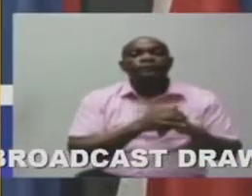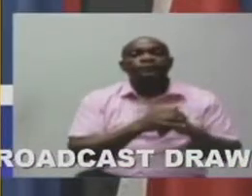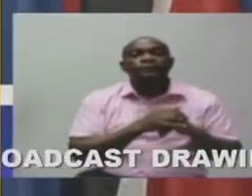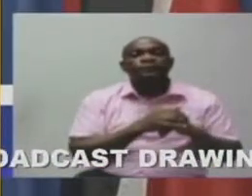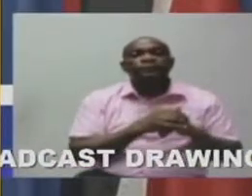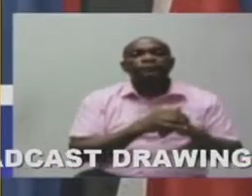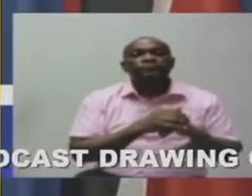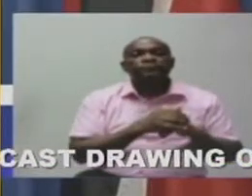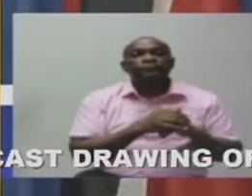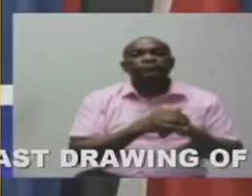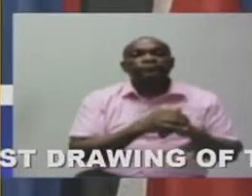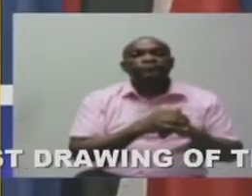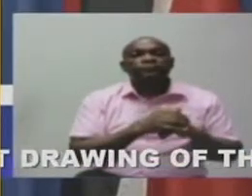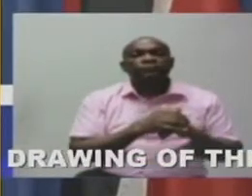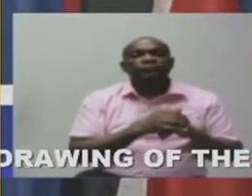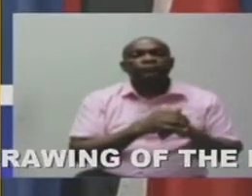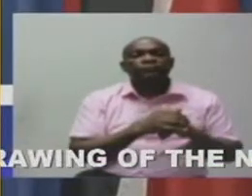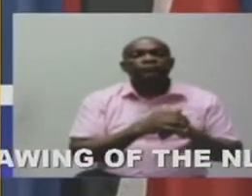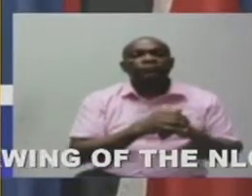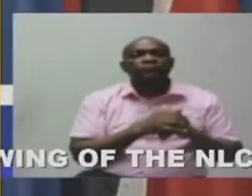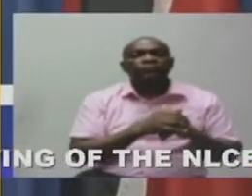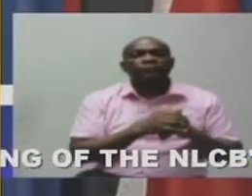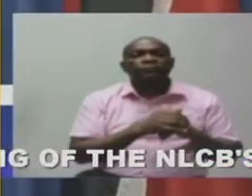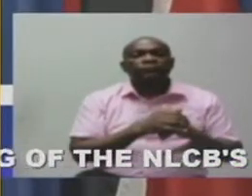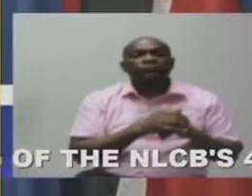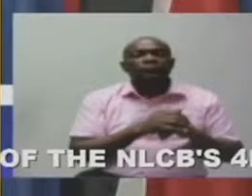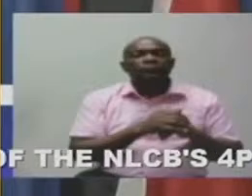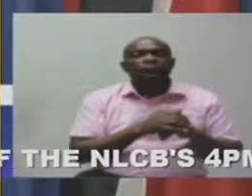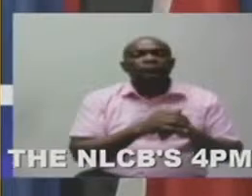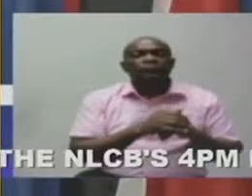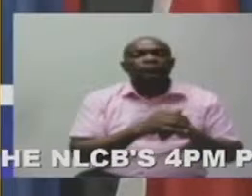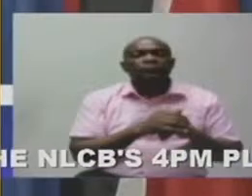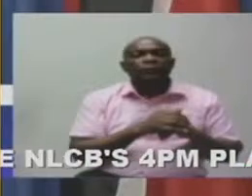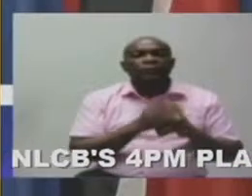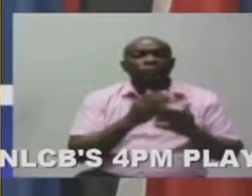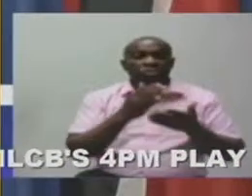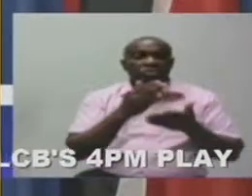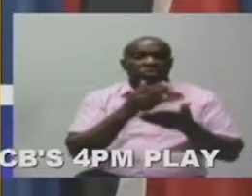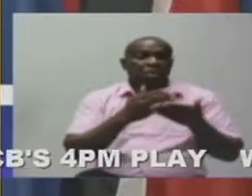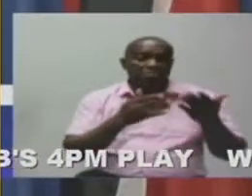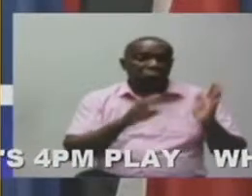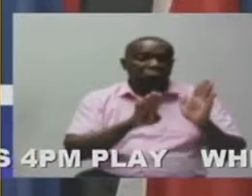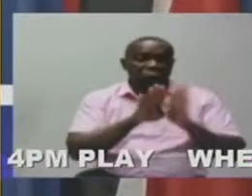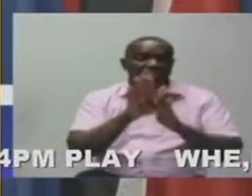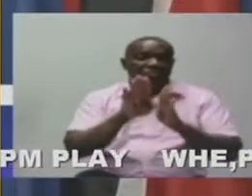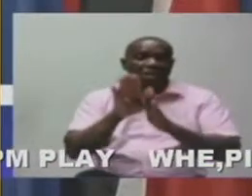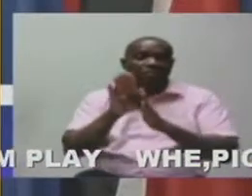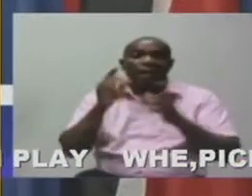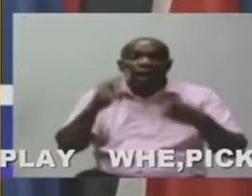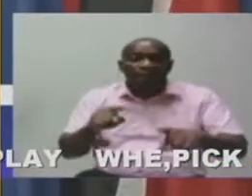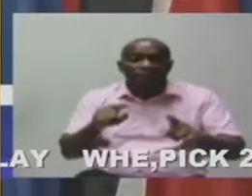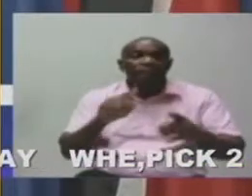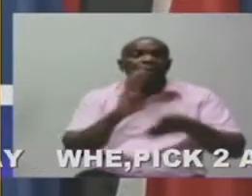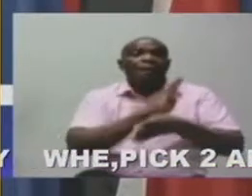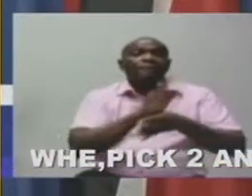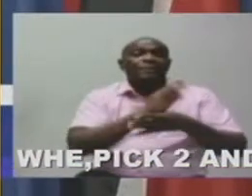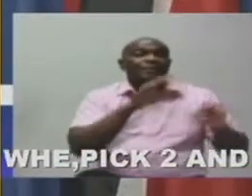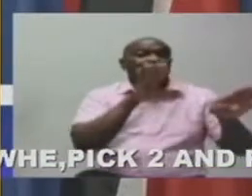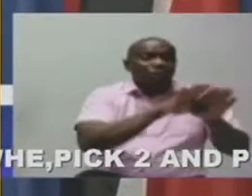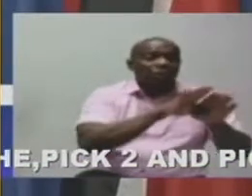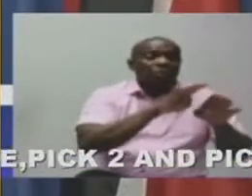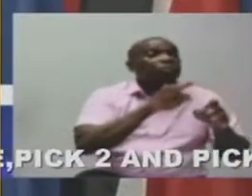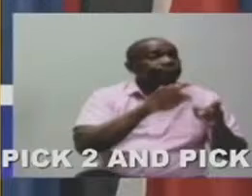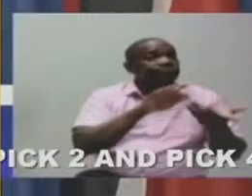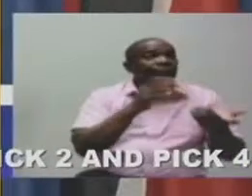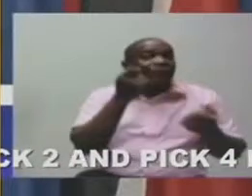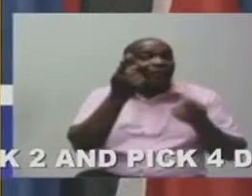carrying with them certain automatic developments. When a business closes, certain activities are no longer